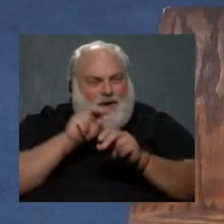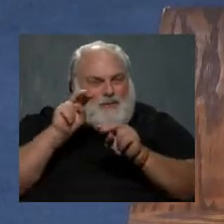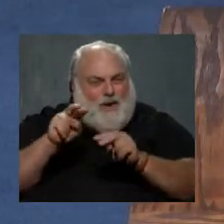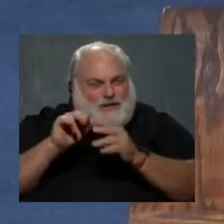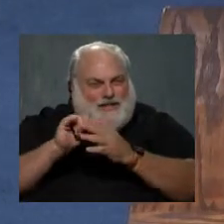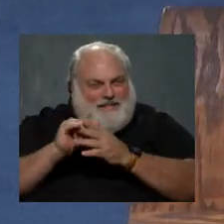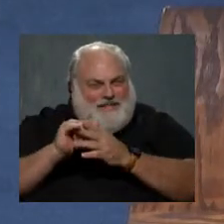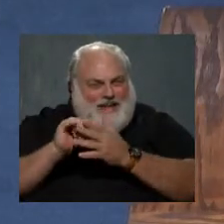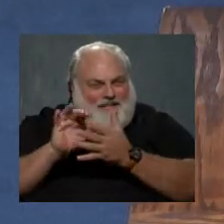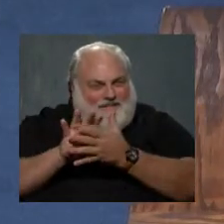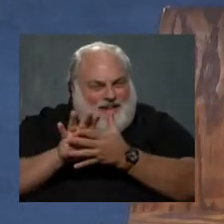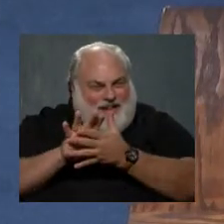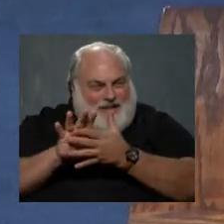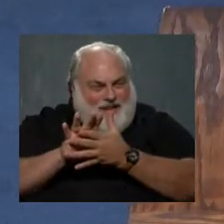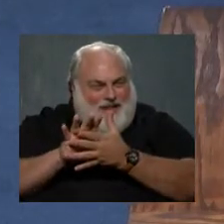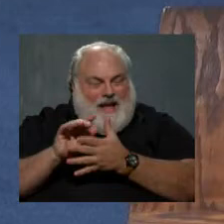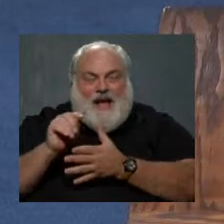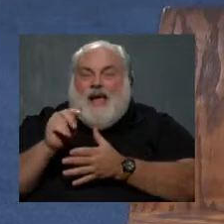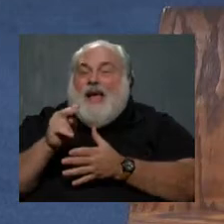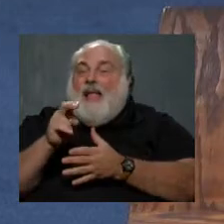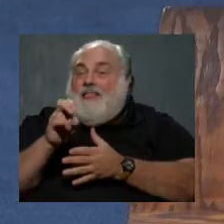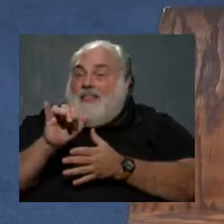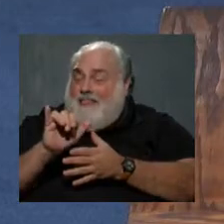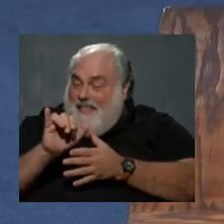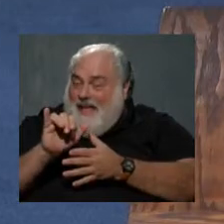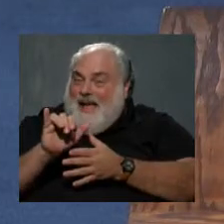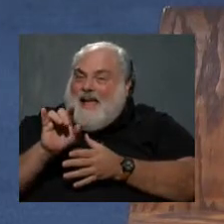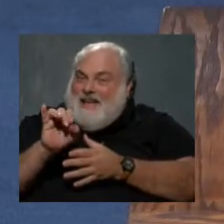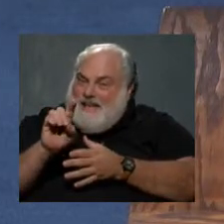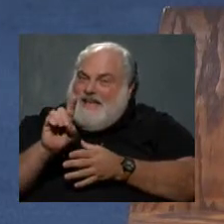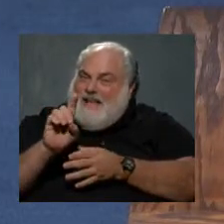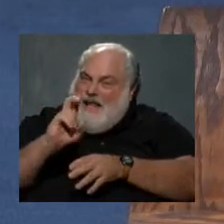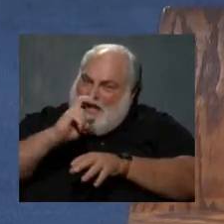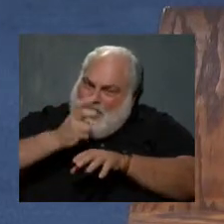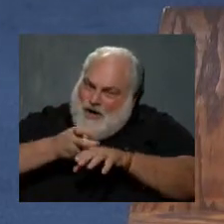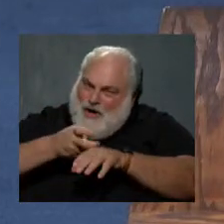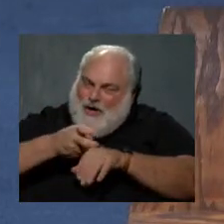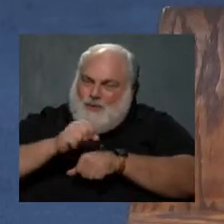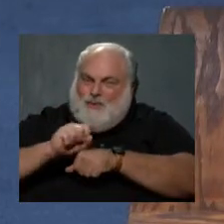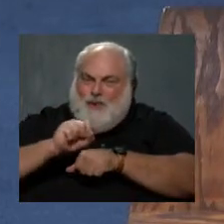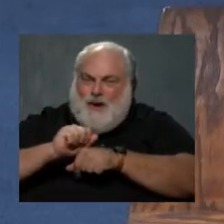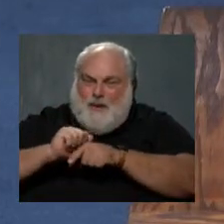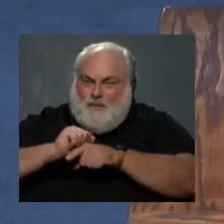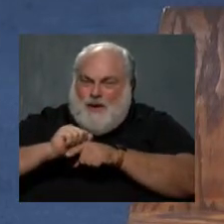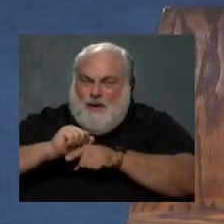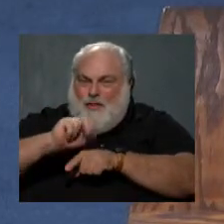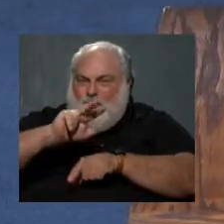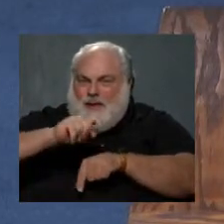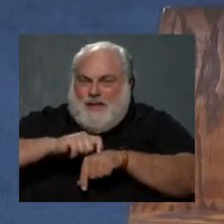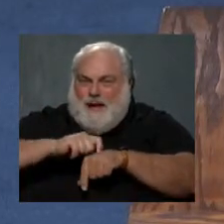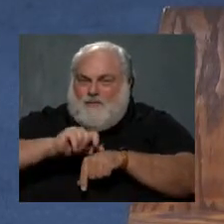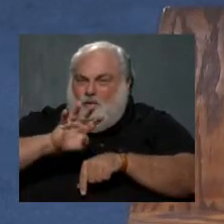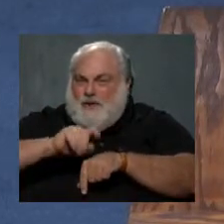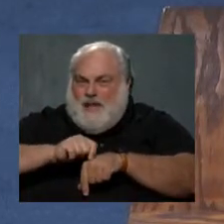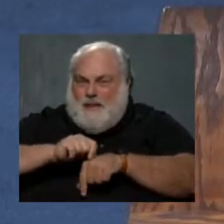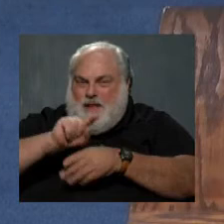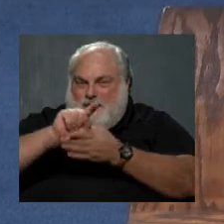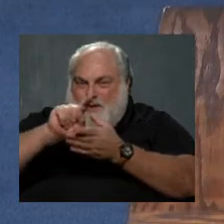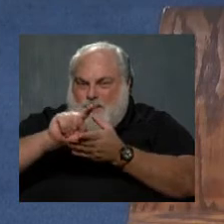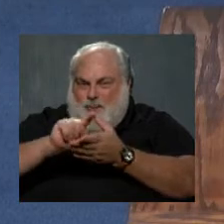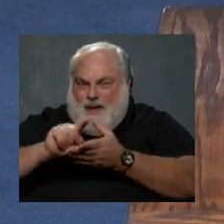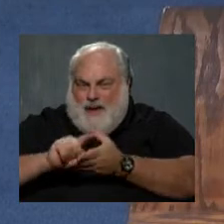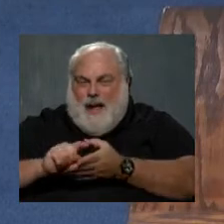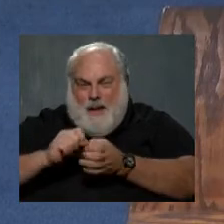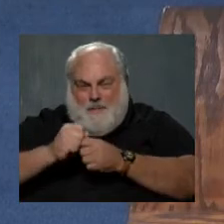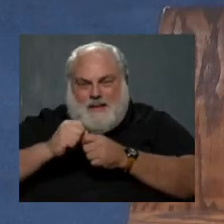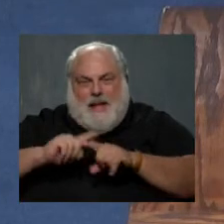And they deserve it because this is a hardworking team. They probably practice, 3-4 times a week? And